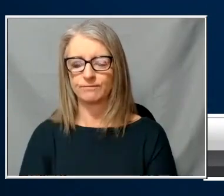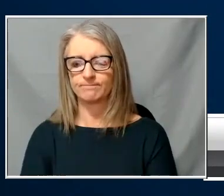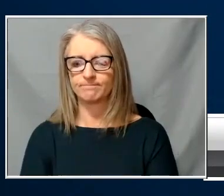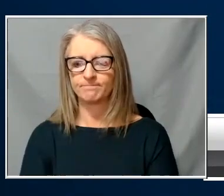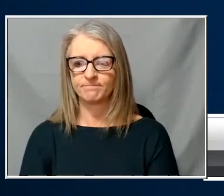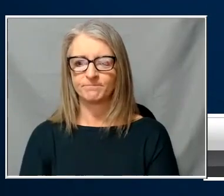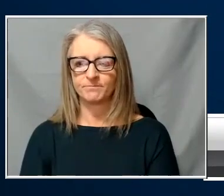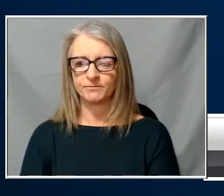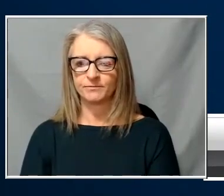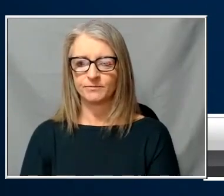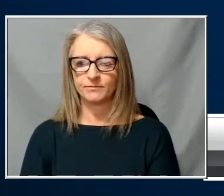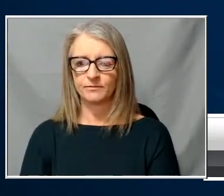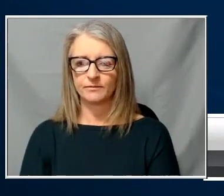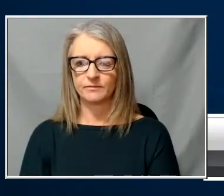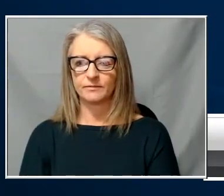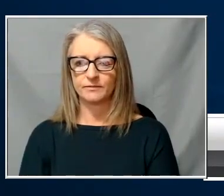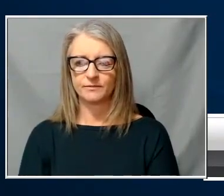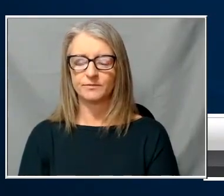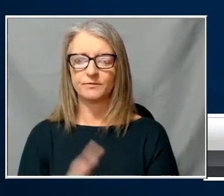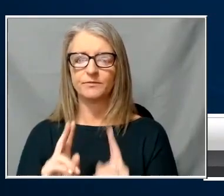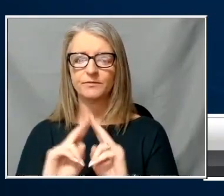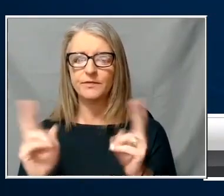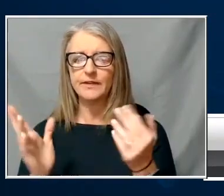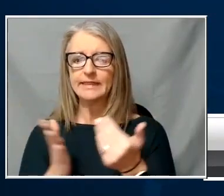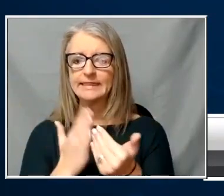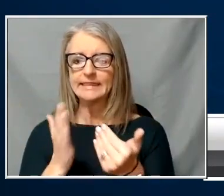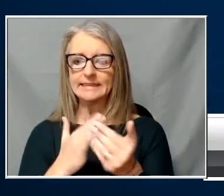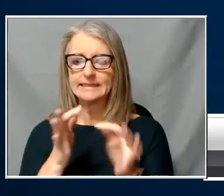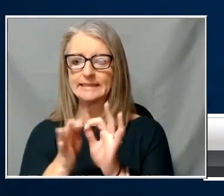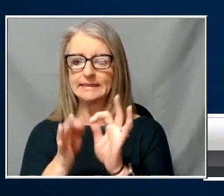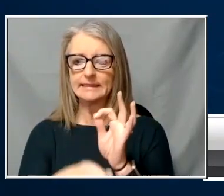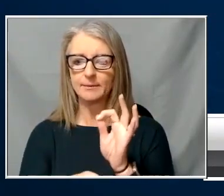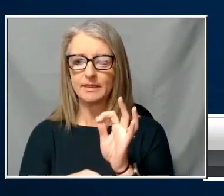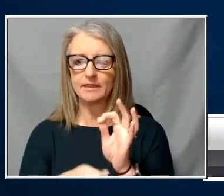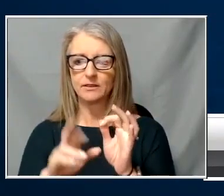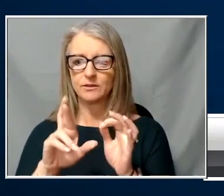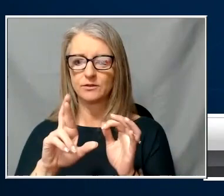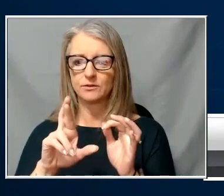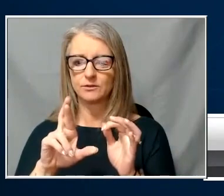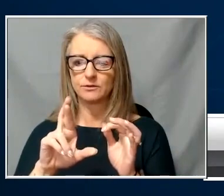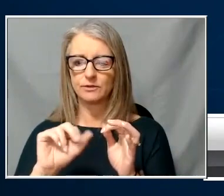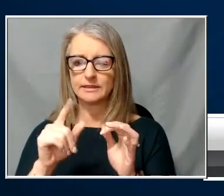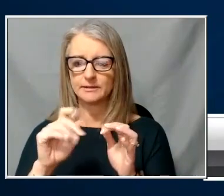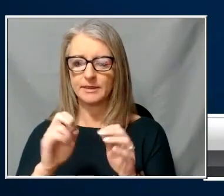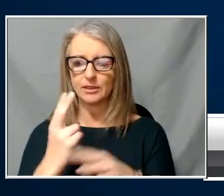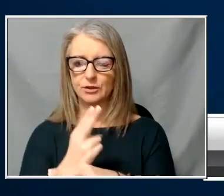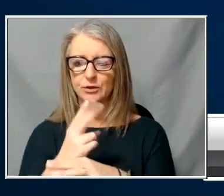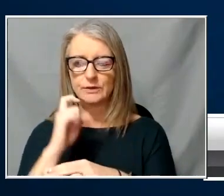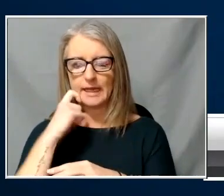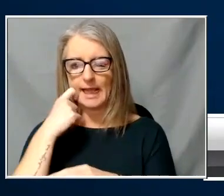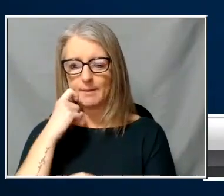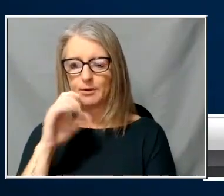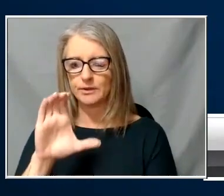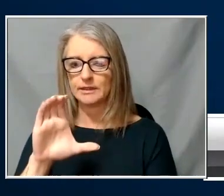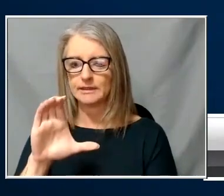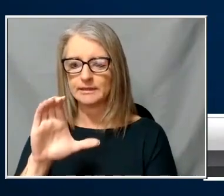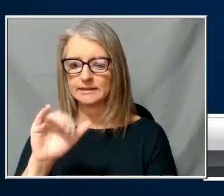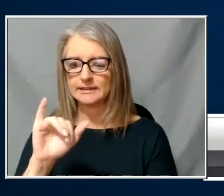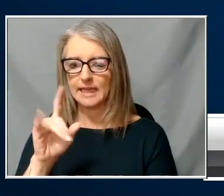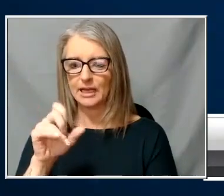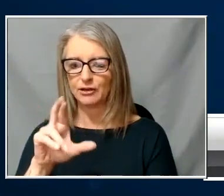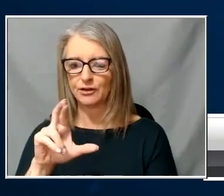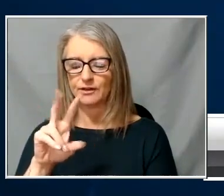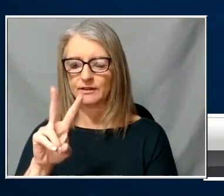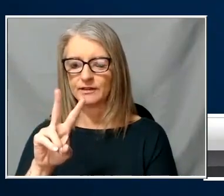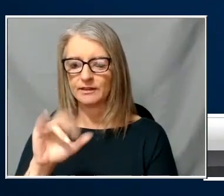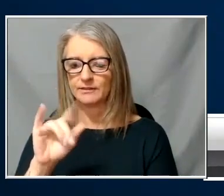Yeah, so this is actually very easy, simple. This recipe used the apple cider vinegar, so to add, a